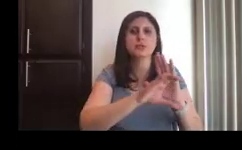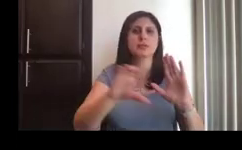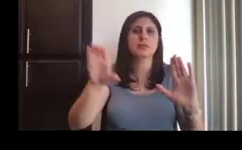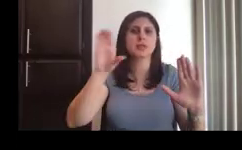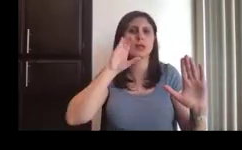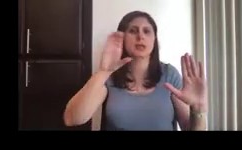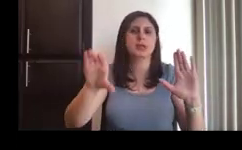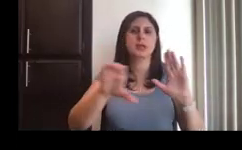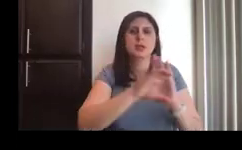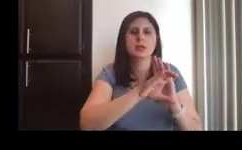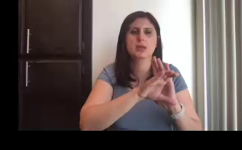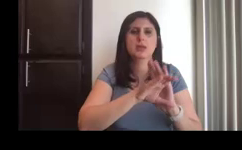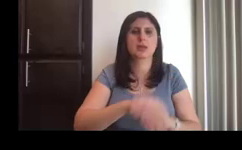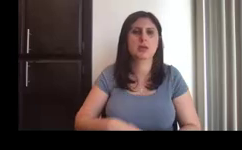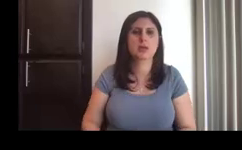Sure.